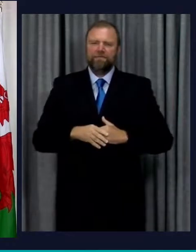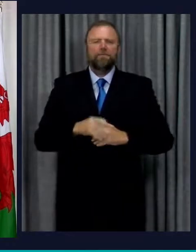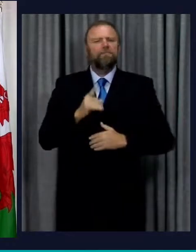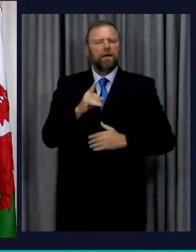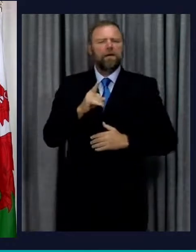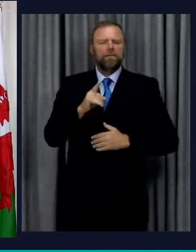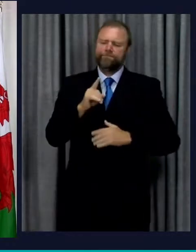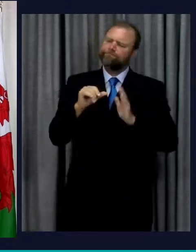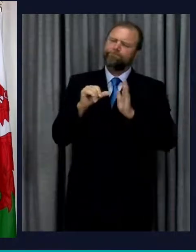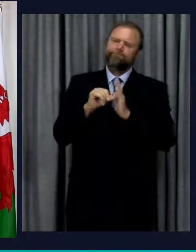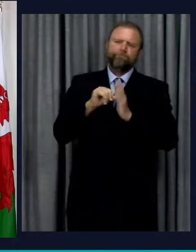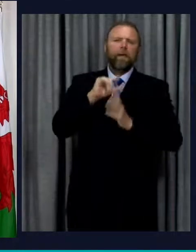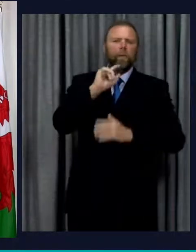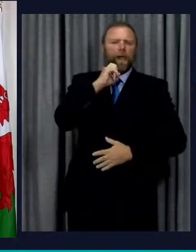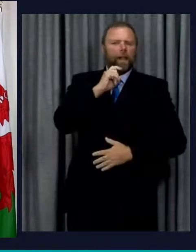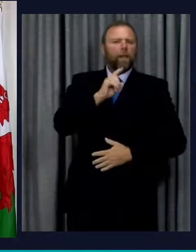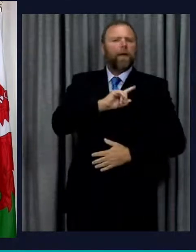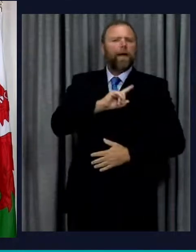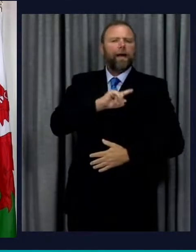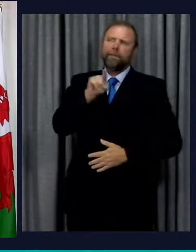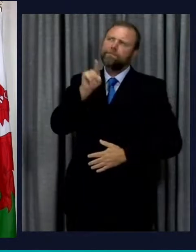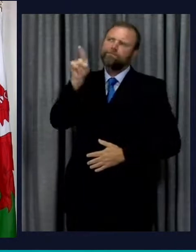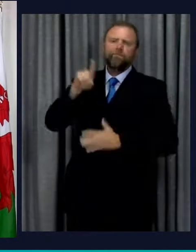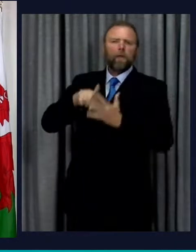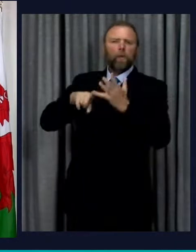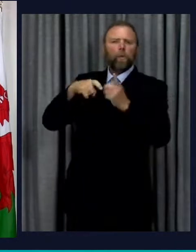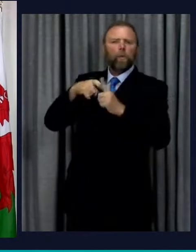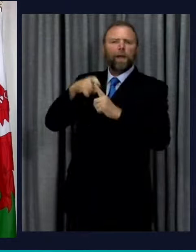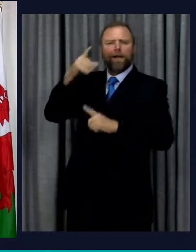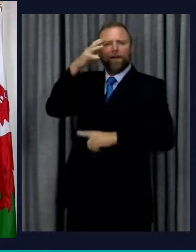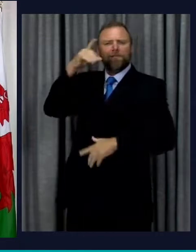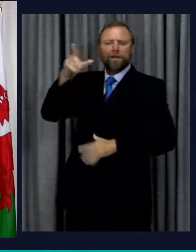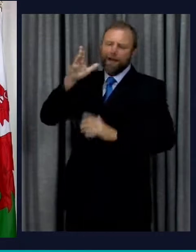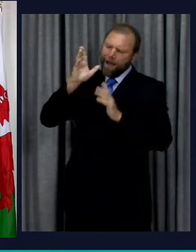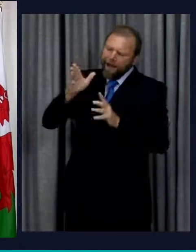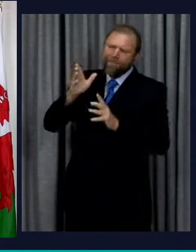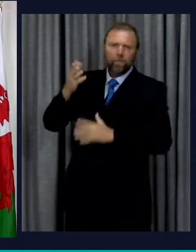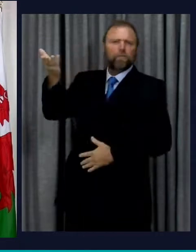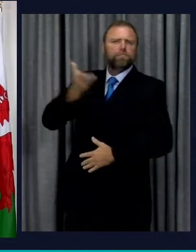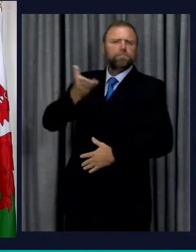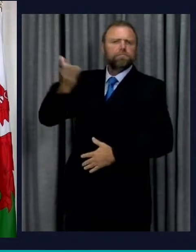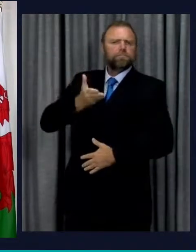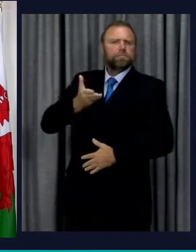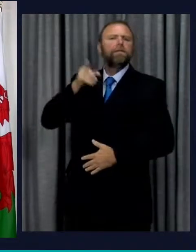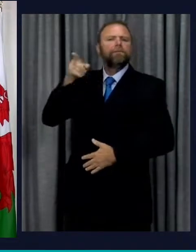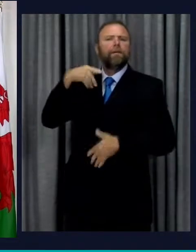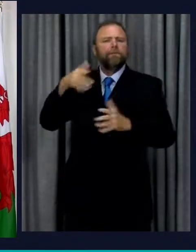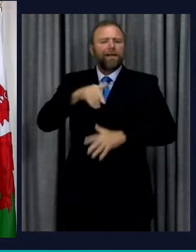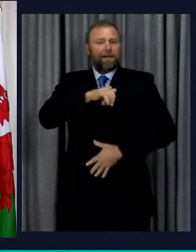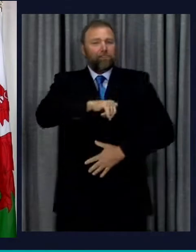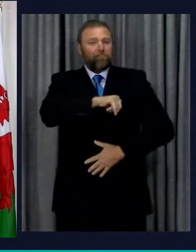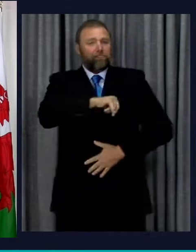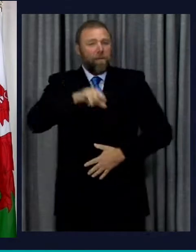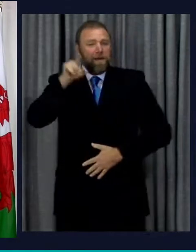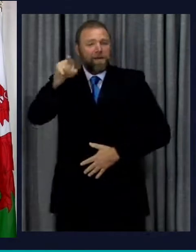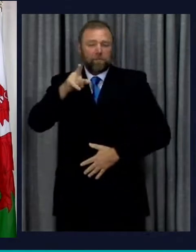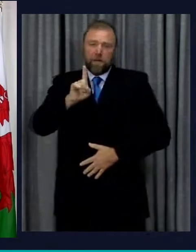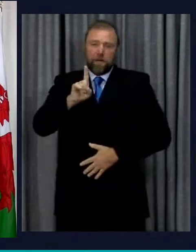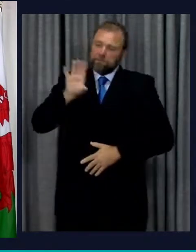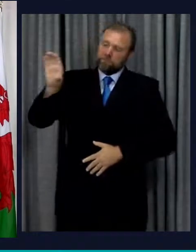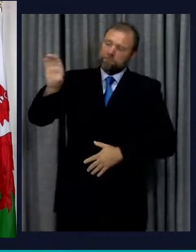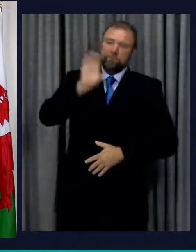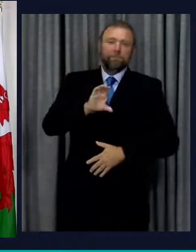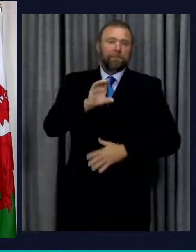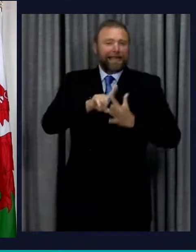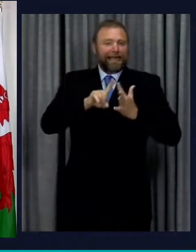more difficult if the UK government does not honour its promises made on EU successor funds for